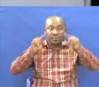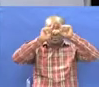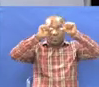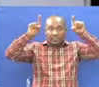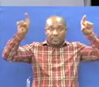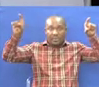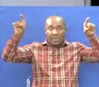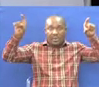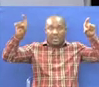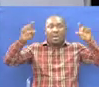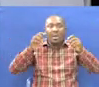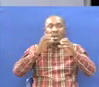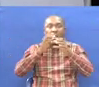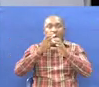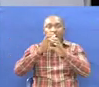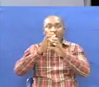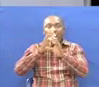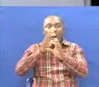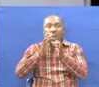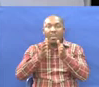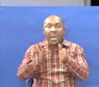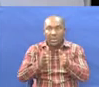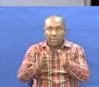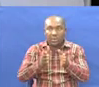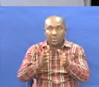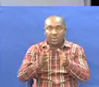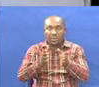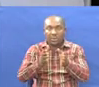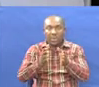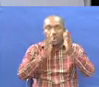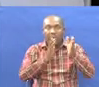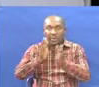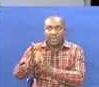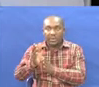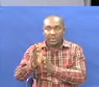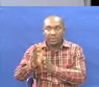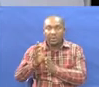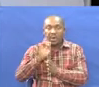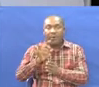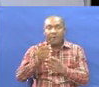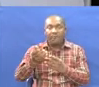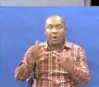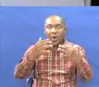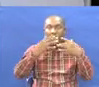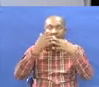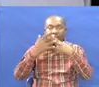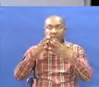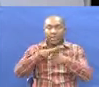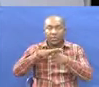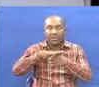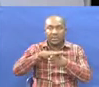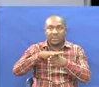hydrogen peroxide and the manganese 4 oxide. So this is the